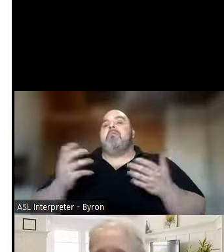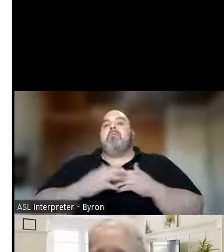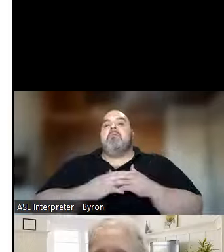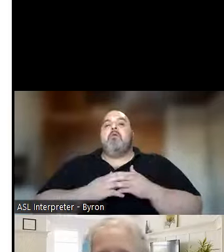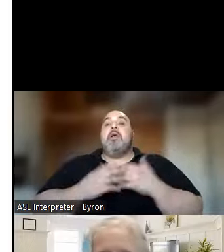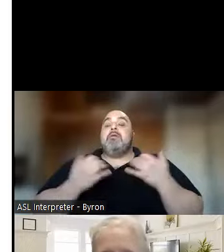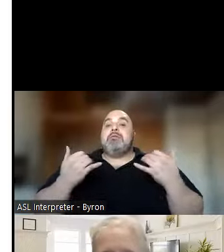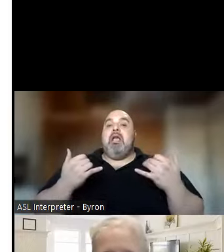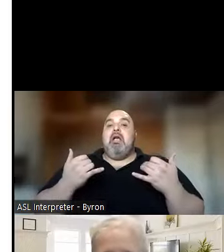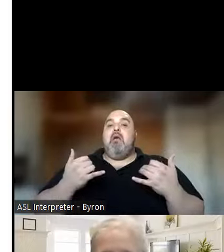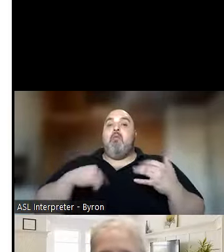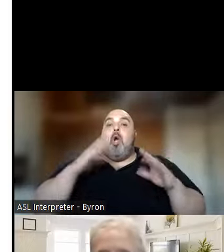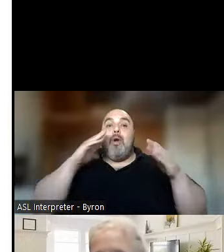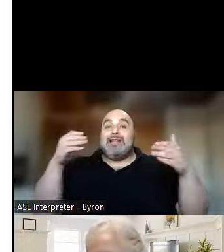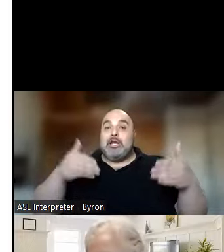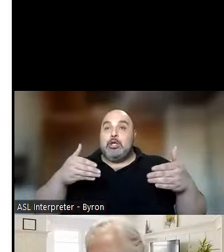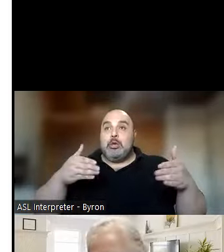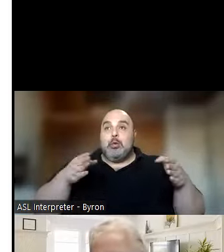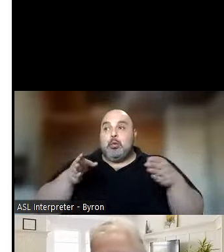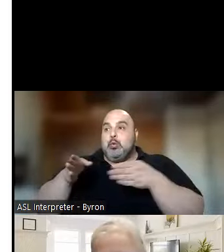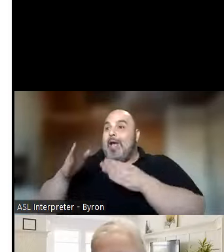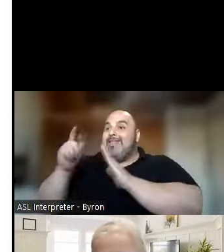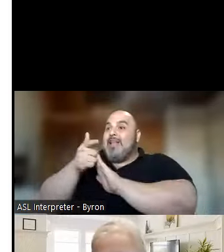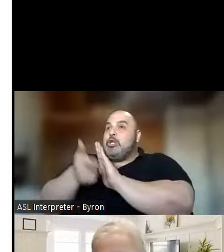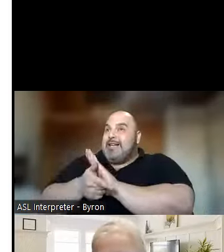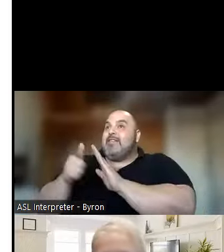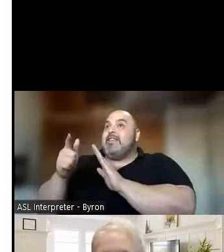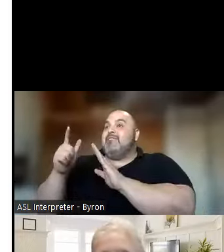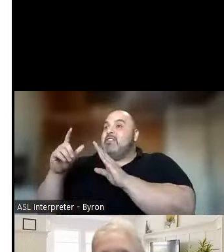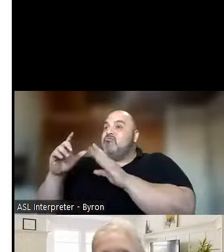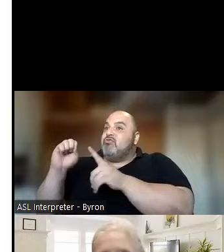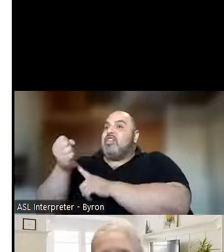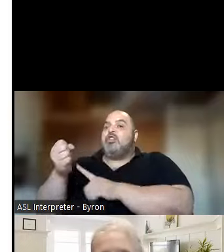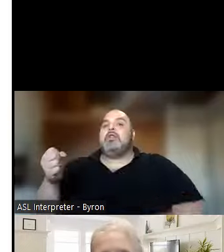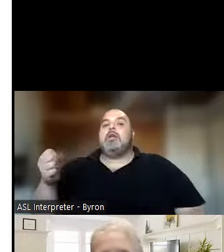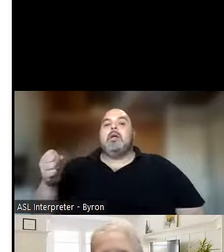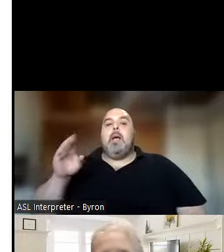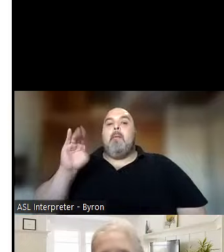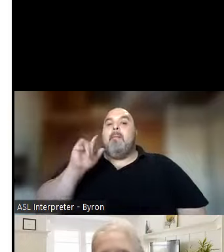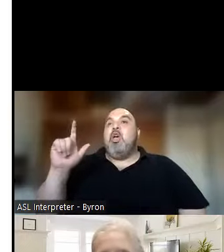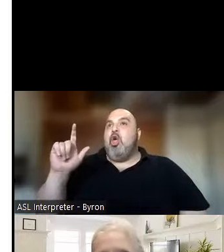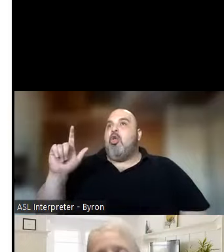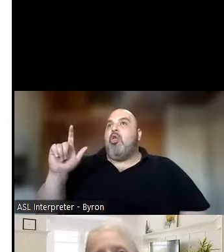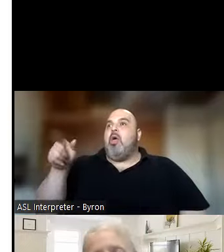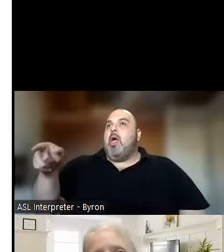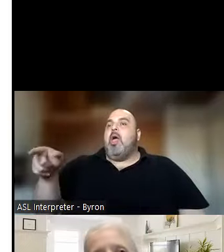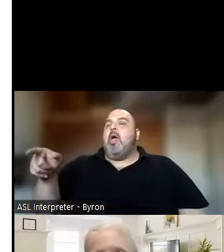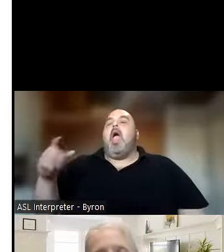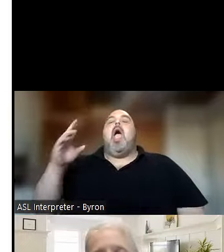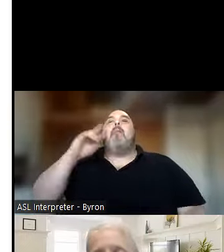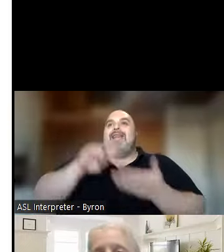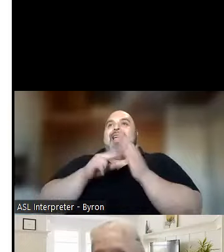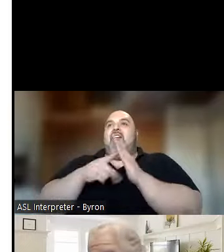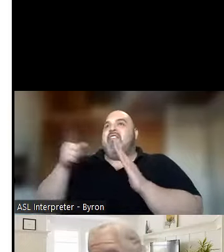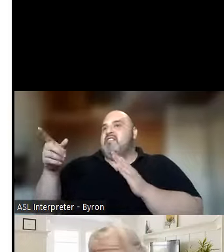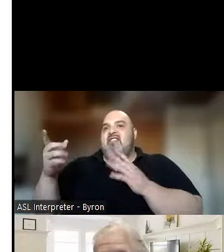so now our attention turns to the legislative session. Bill filing has been, I mean, this is